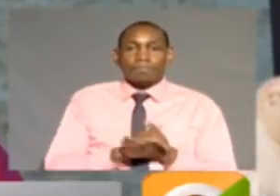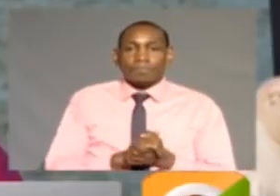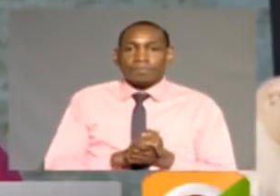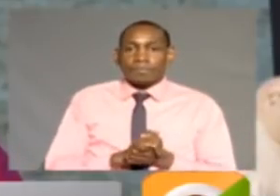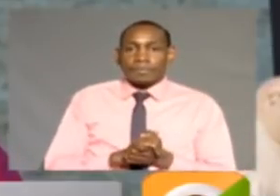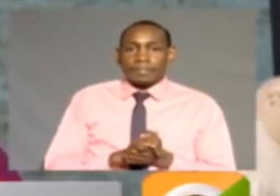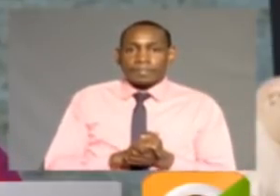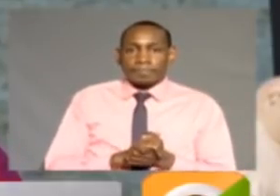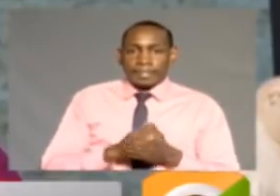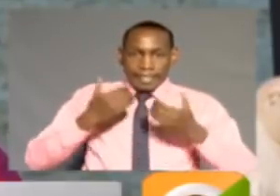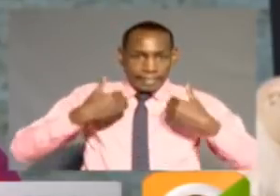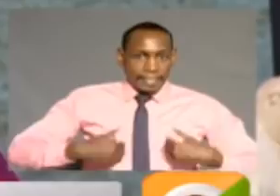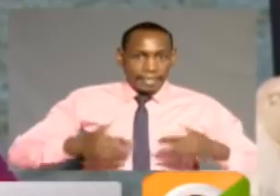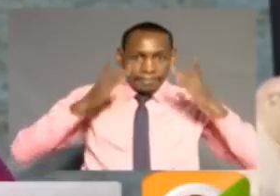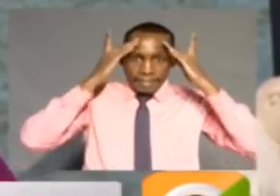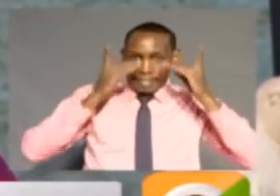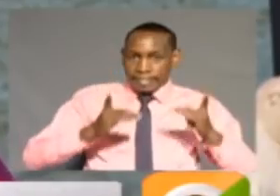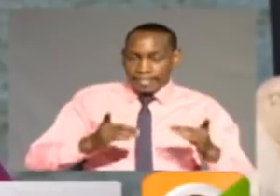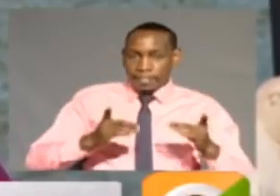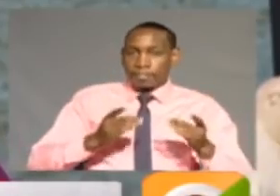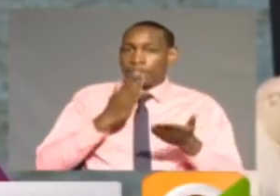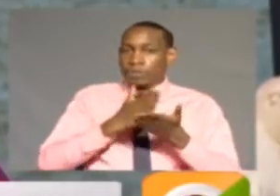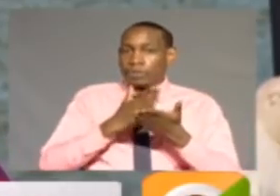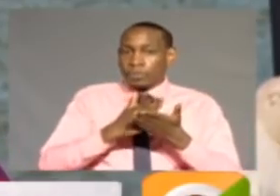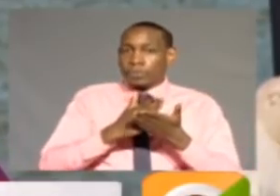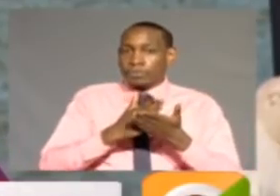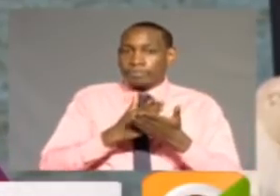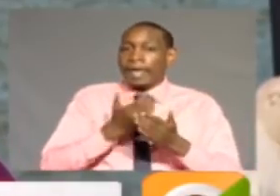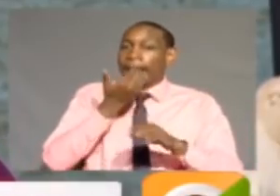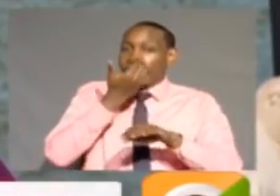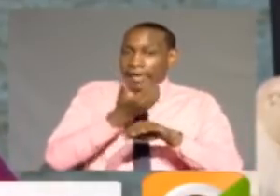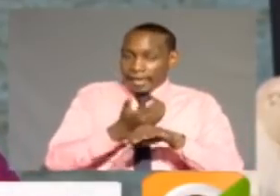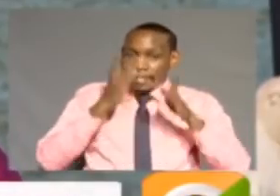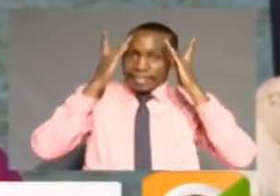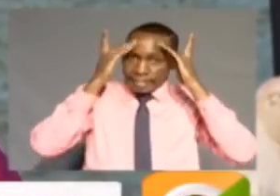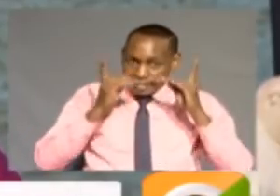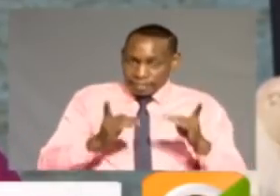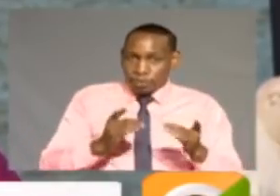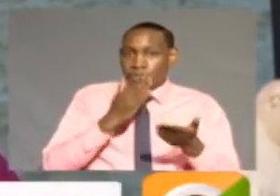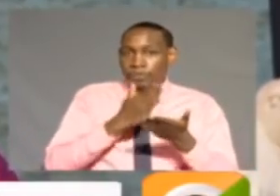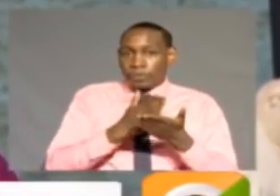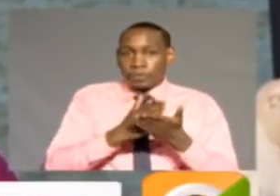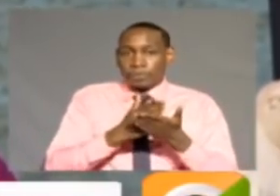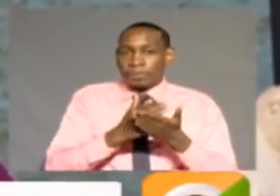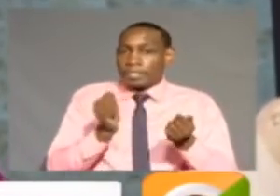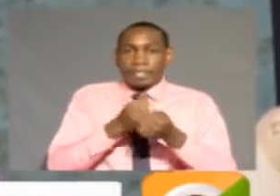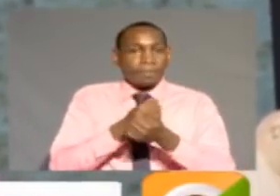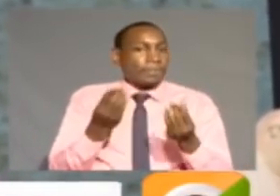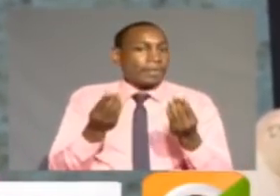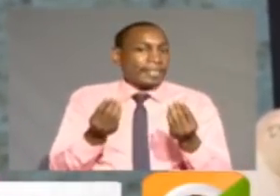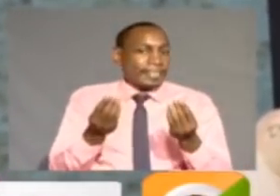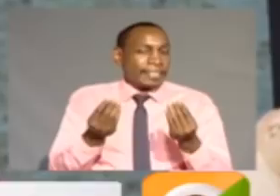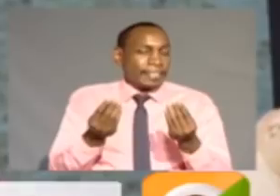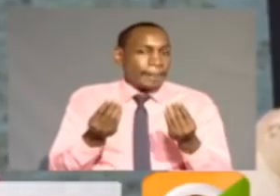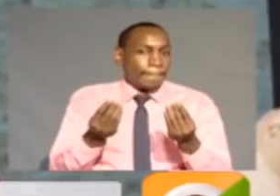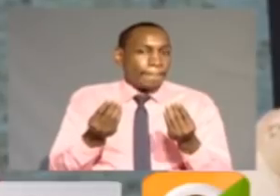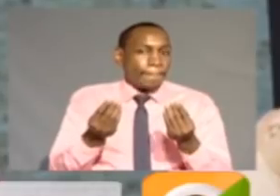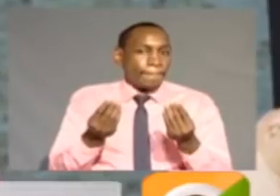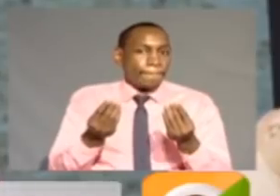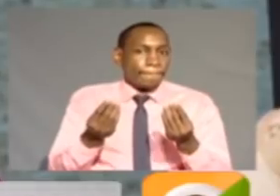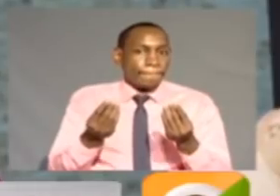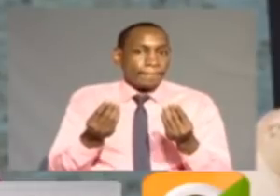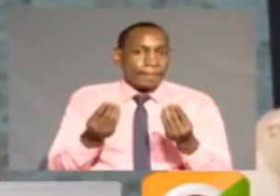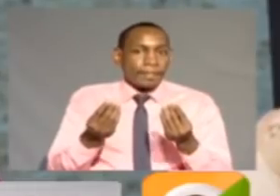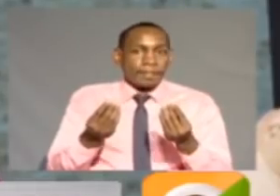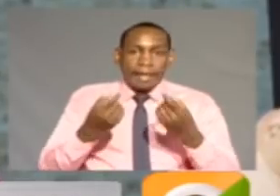I decided, as difficult as it was very difficult, I cannot say it was easy, I